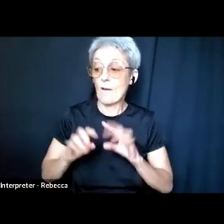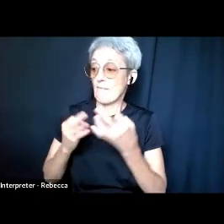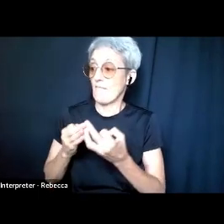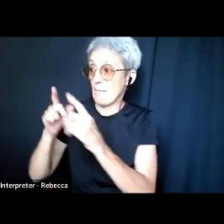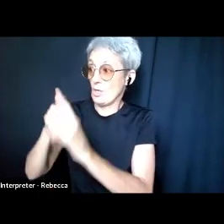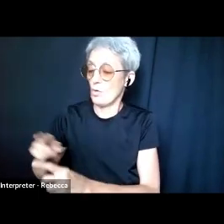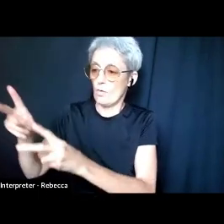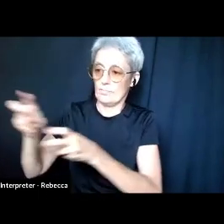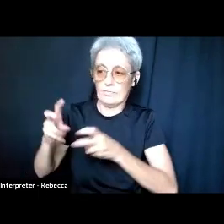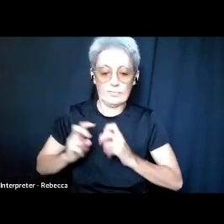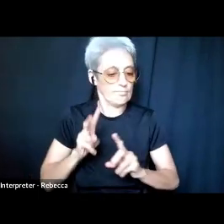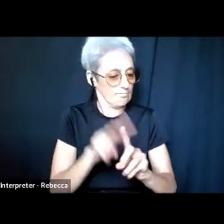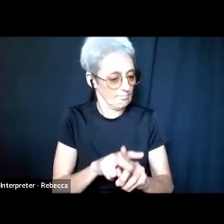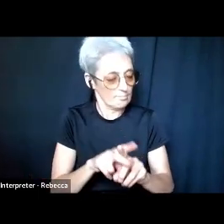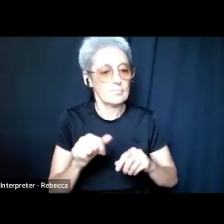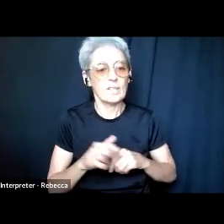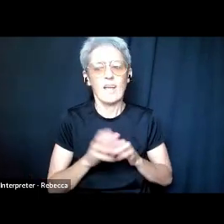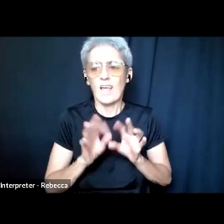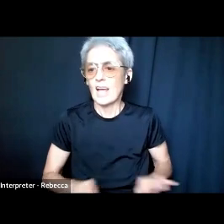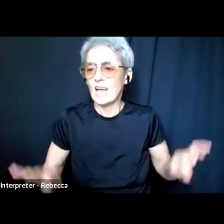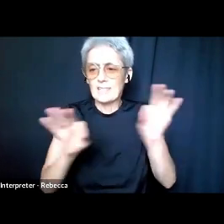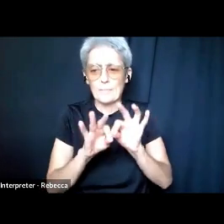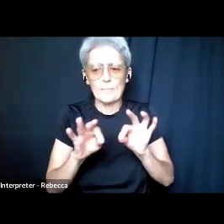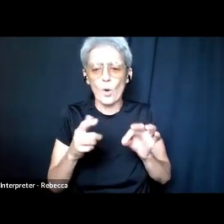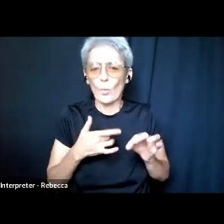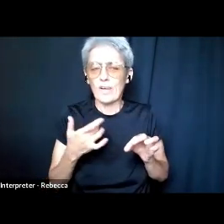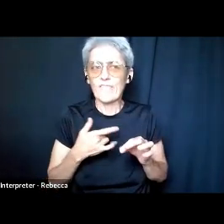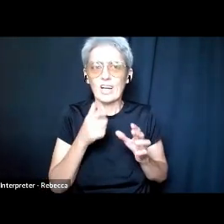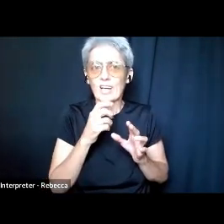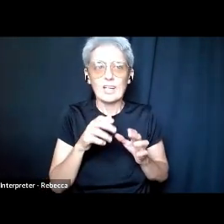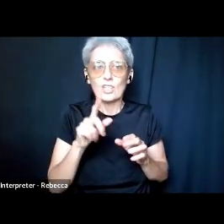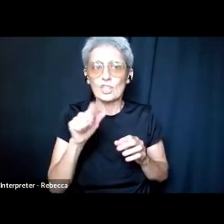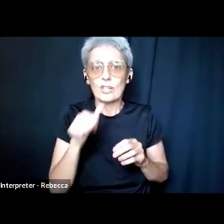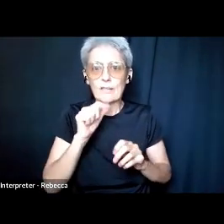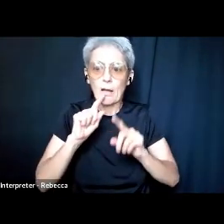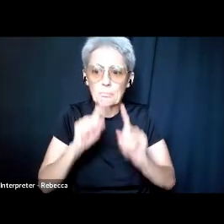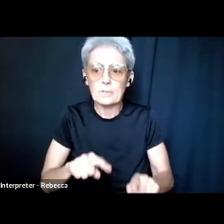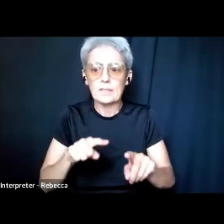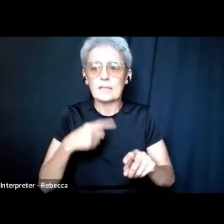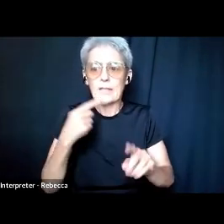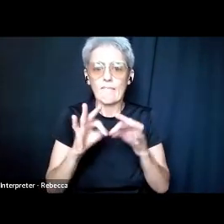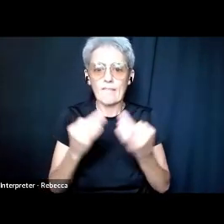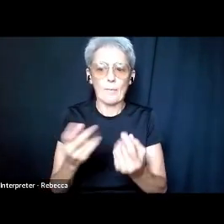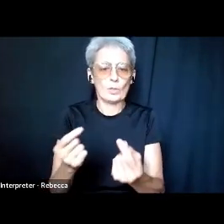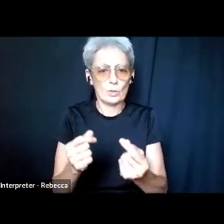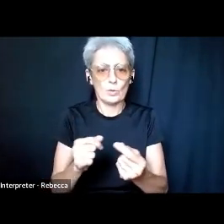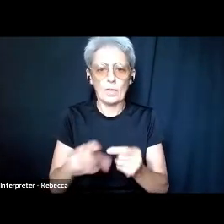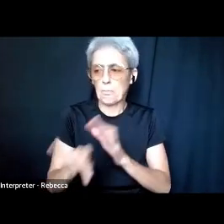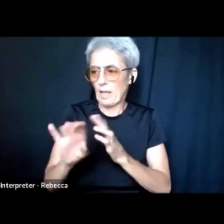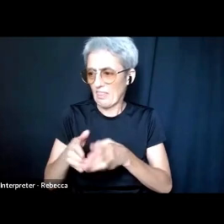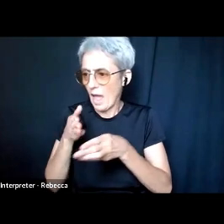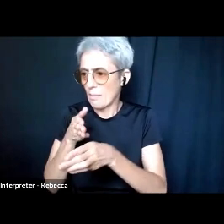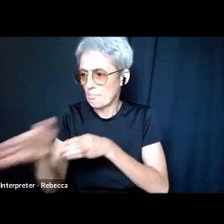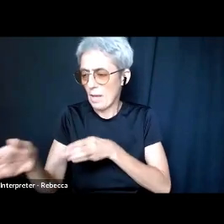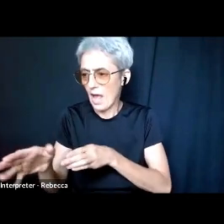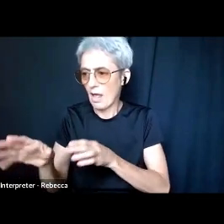to us that we do not direct the path a family chooses to go. The outcome should be defined